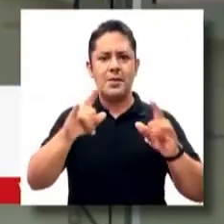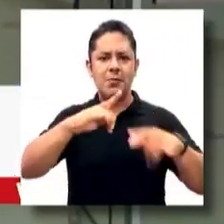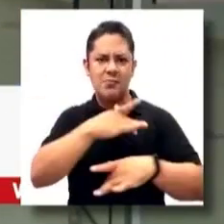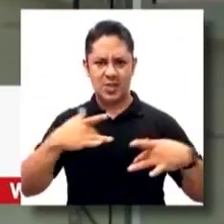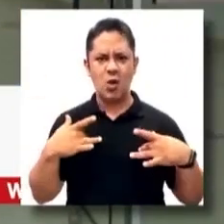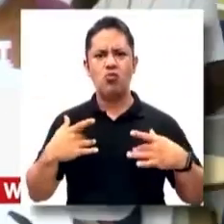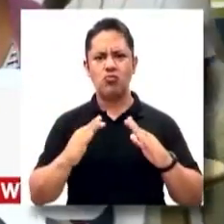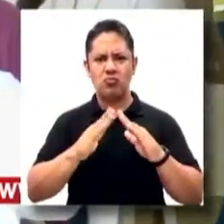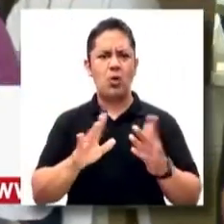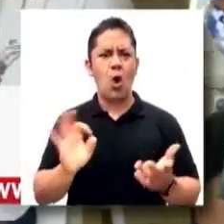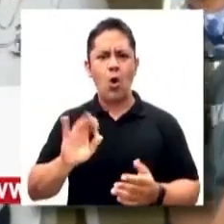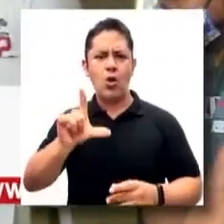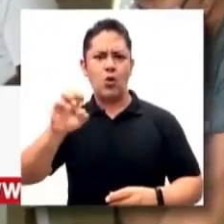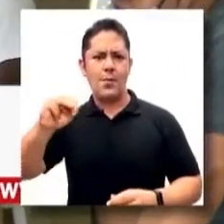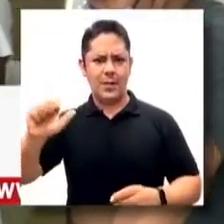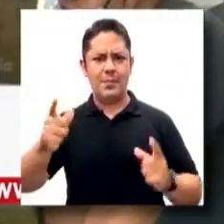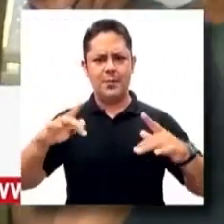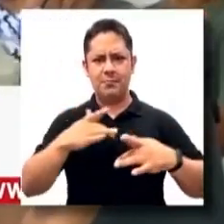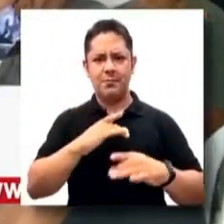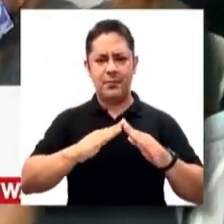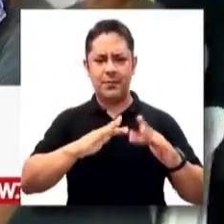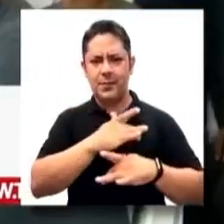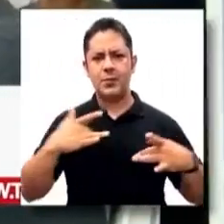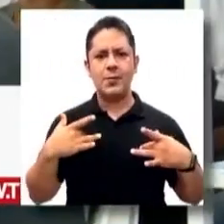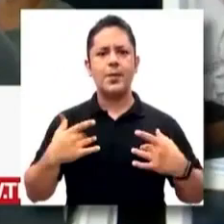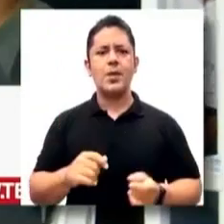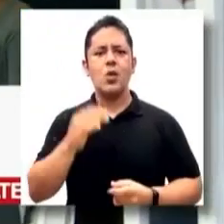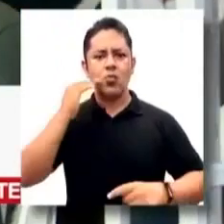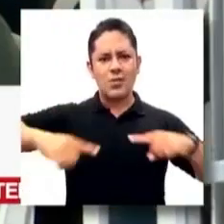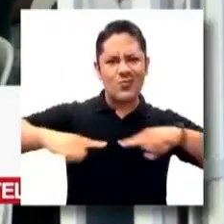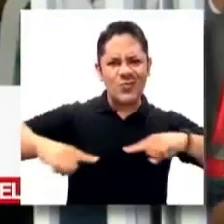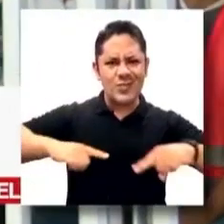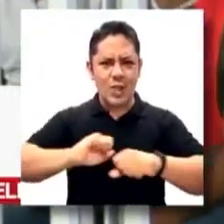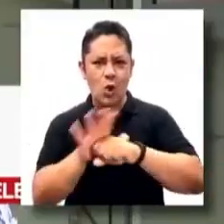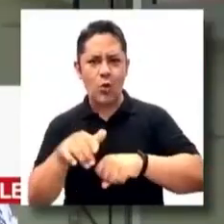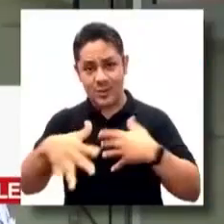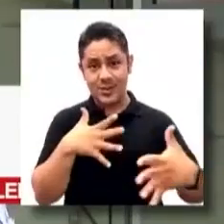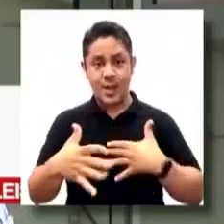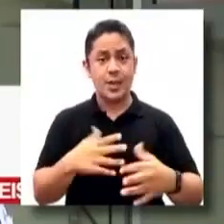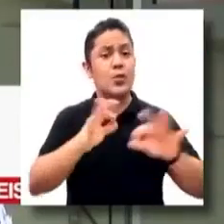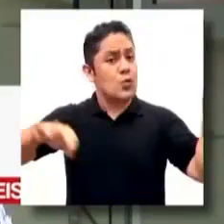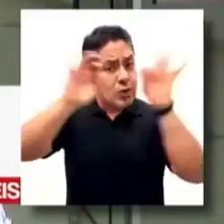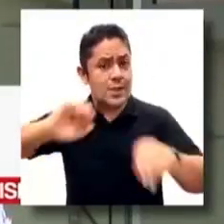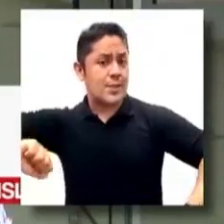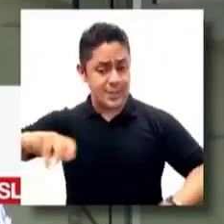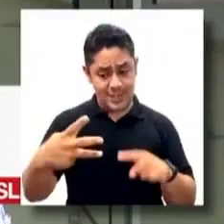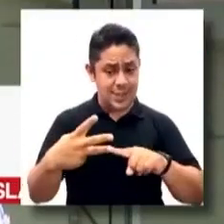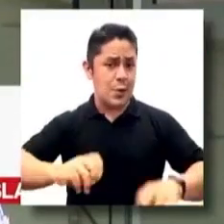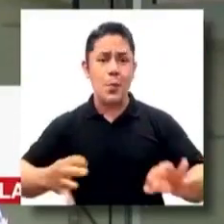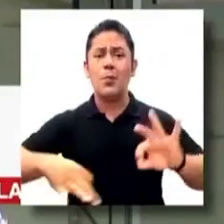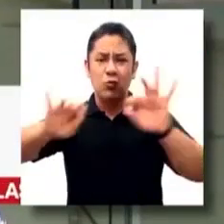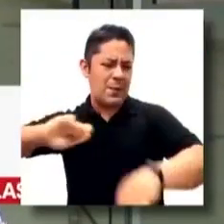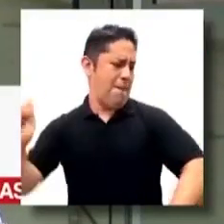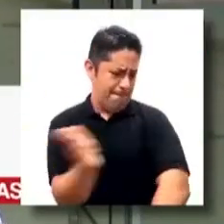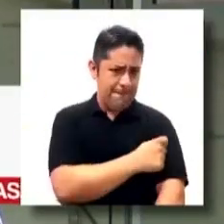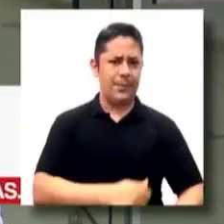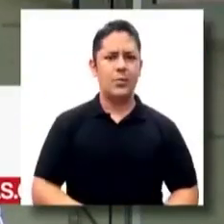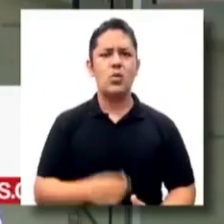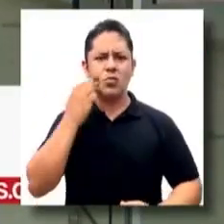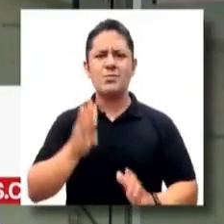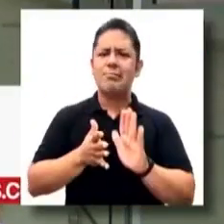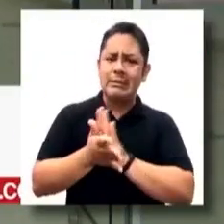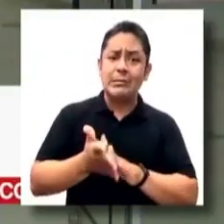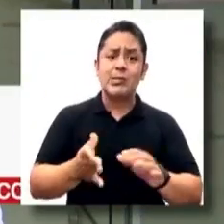The COVID-19 vaccination coordinator emphasized the importance of applying the booster dose. Seguir reforzando el sistema inmunológico. To